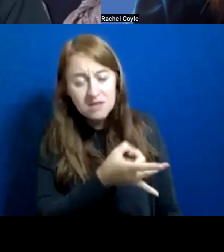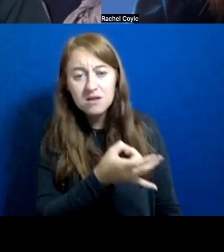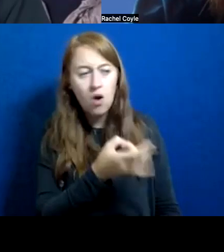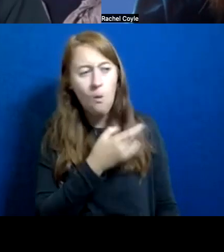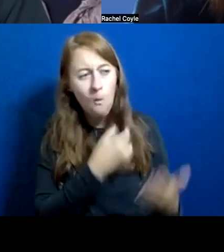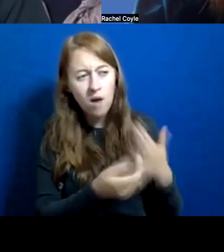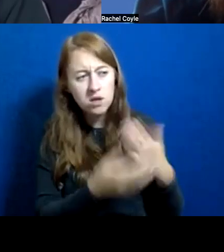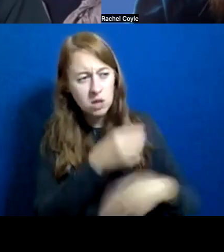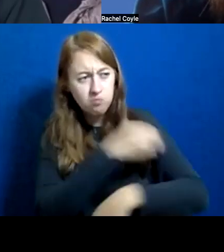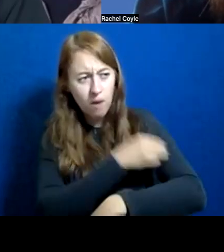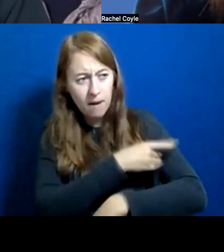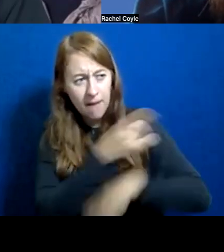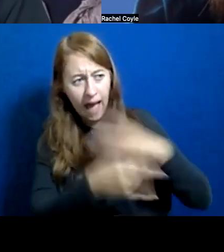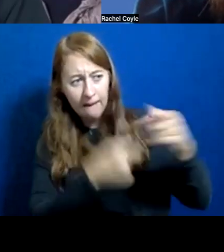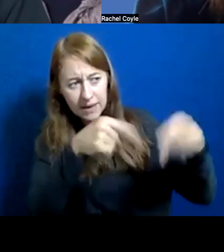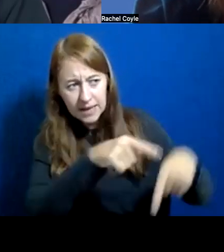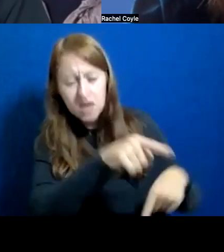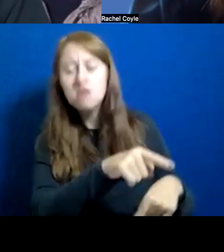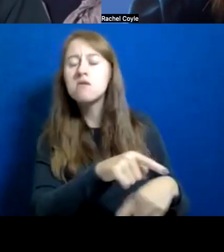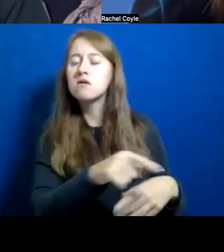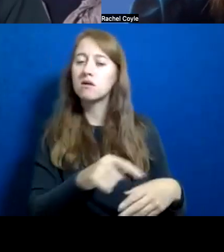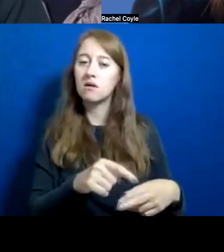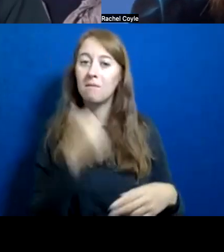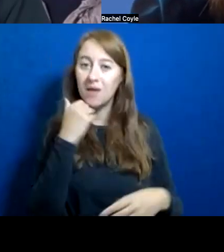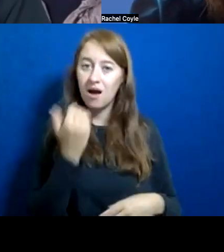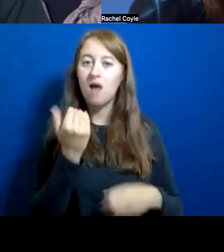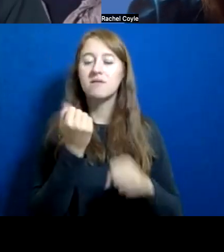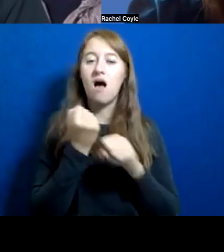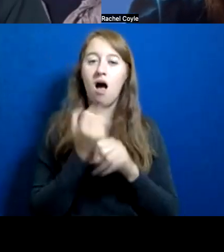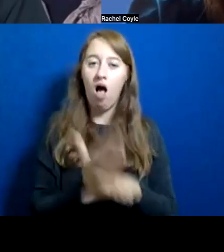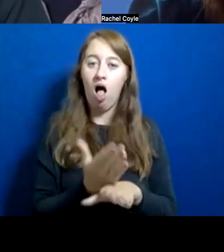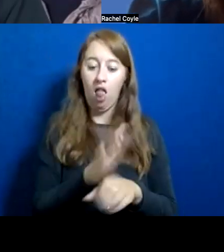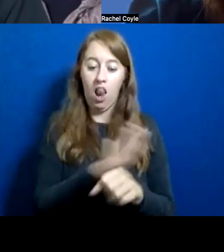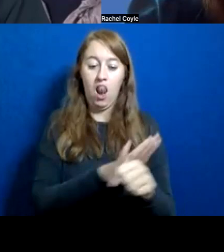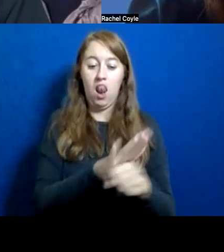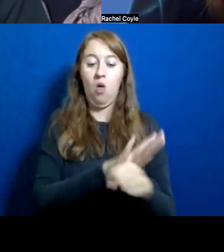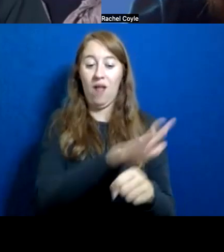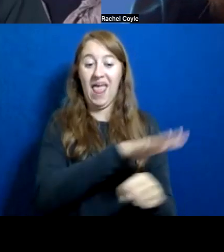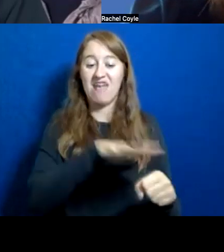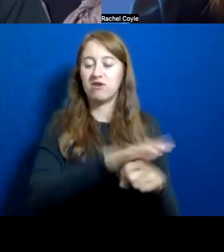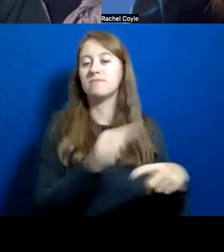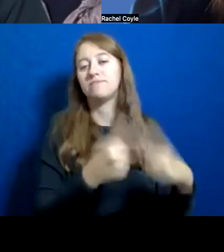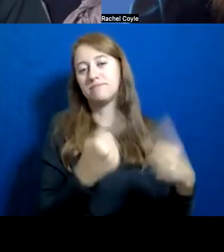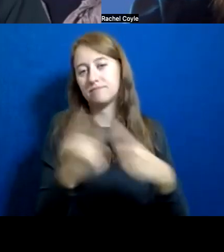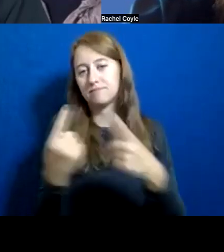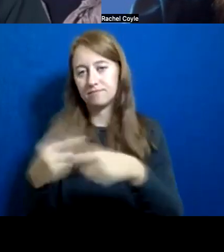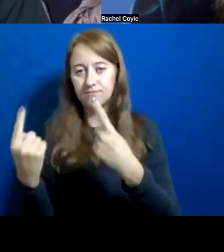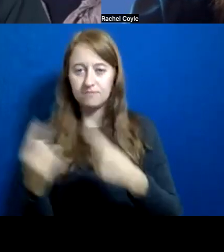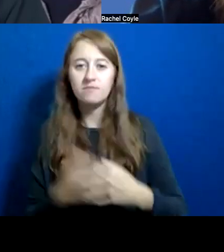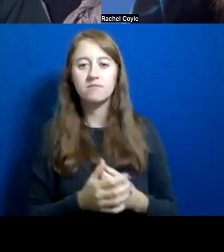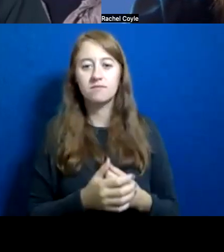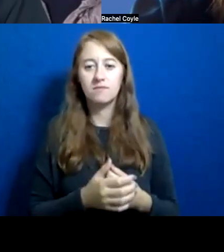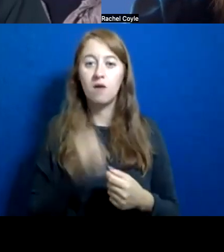happening within this council, because it is very specific to each local electoral area. So I think predominantly it's